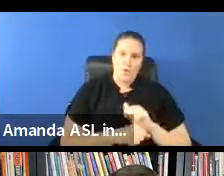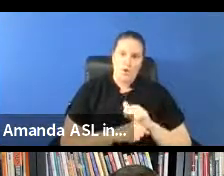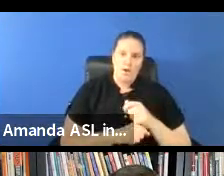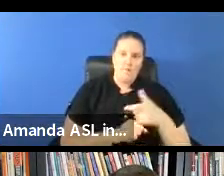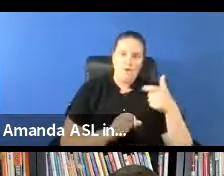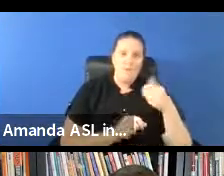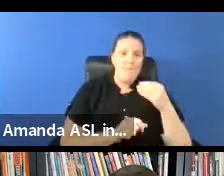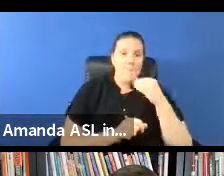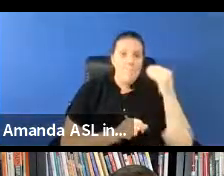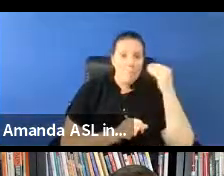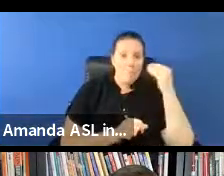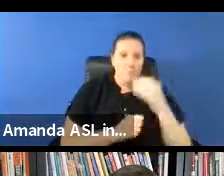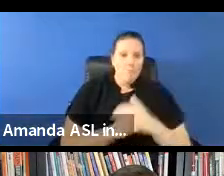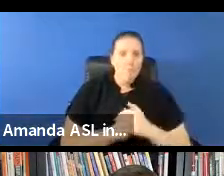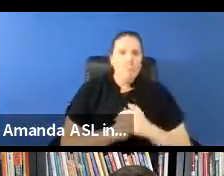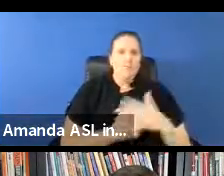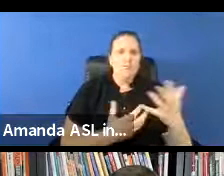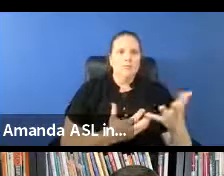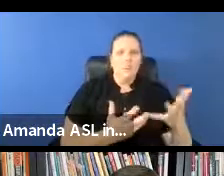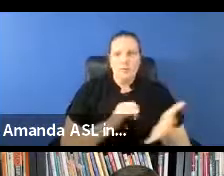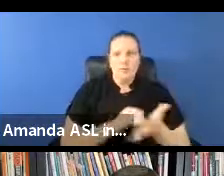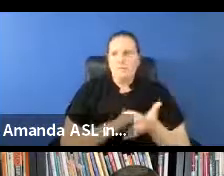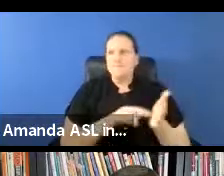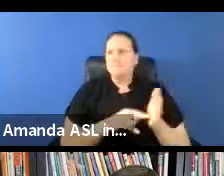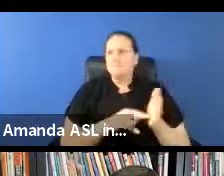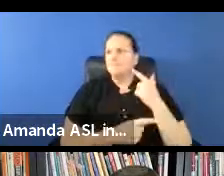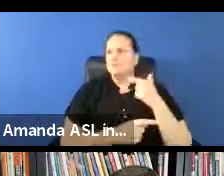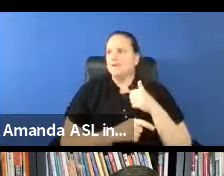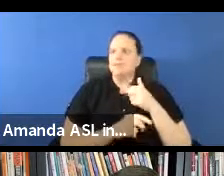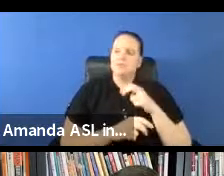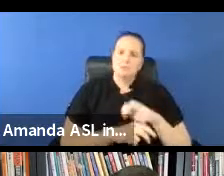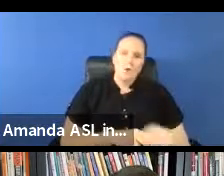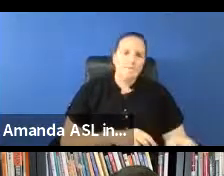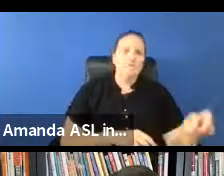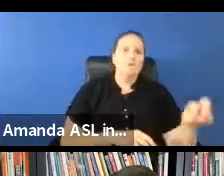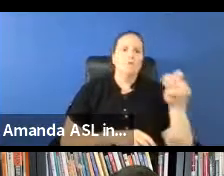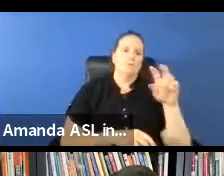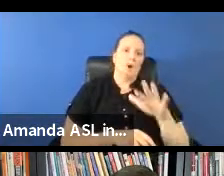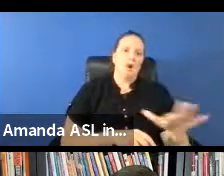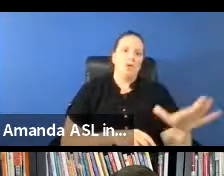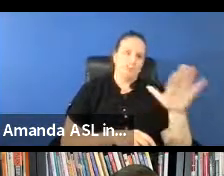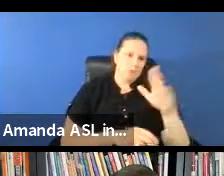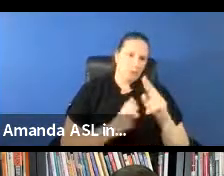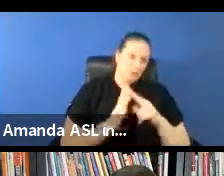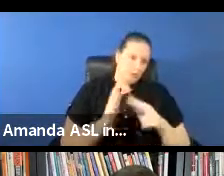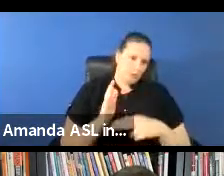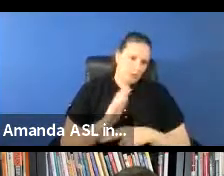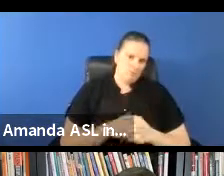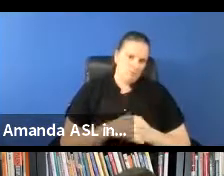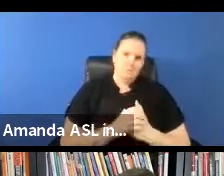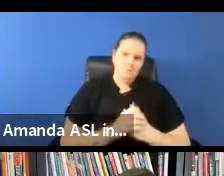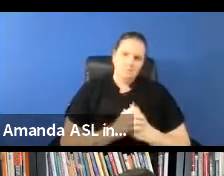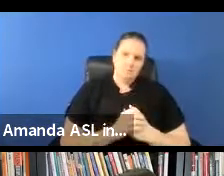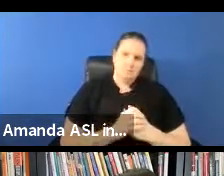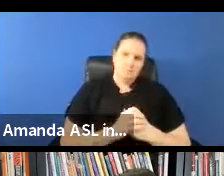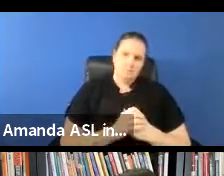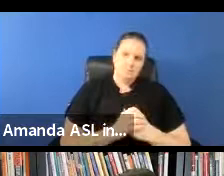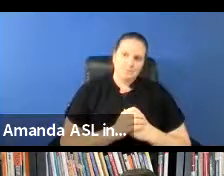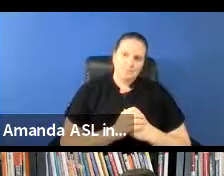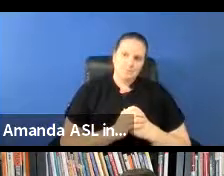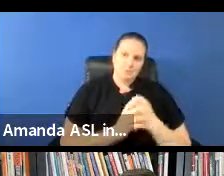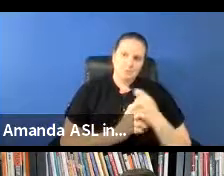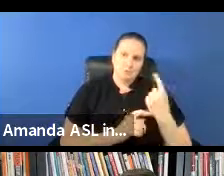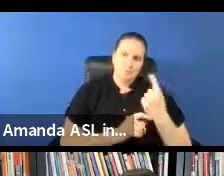home and what that's going to mean for travel across the bridge. So it's something that we're looking